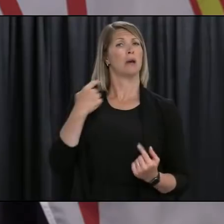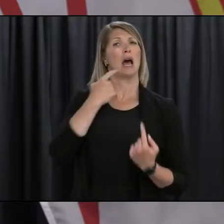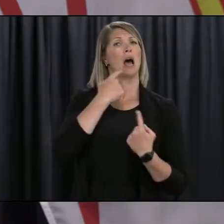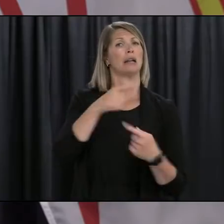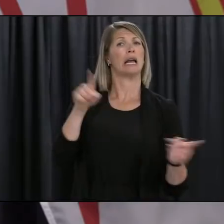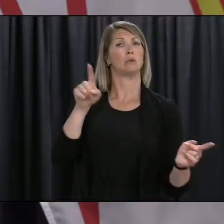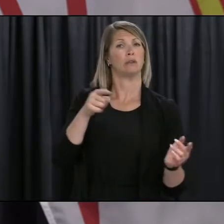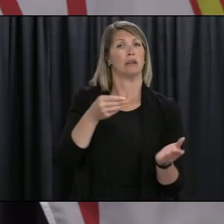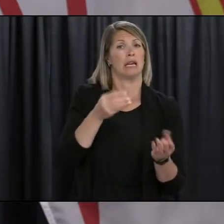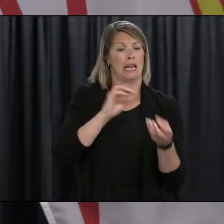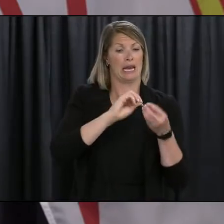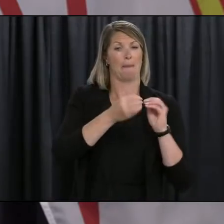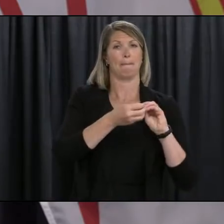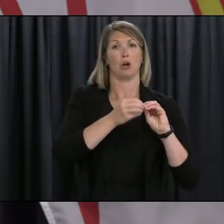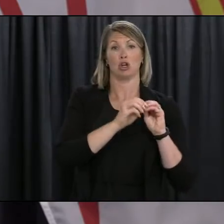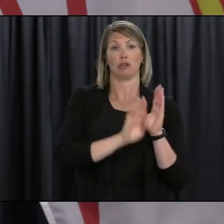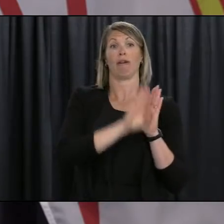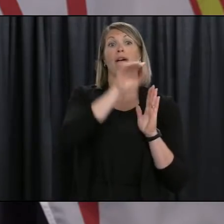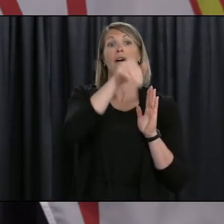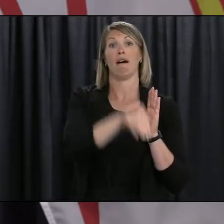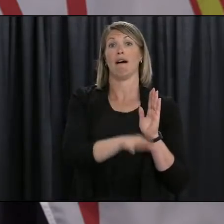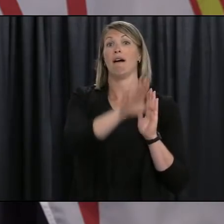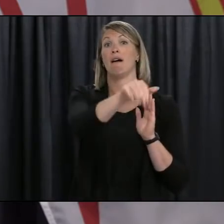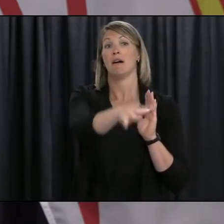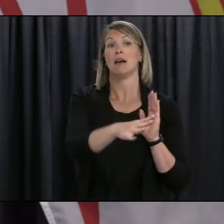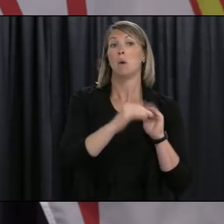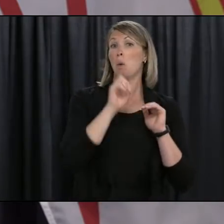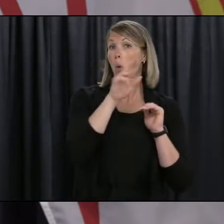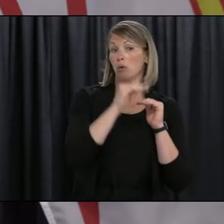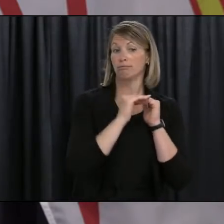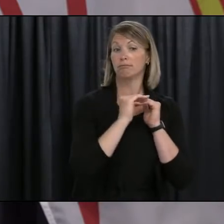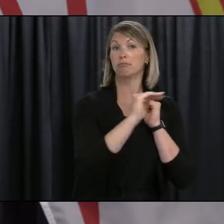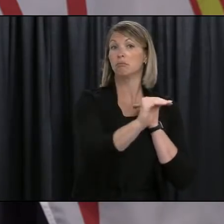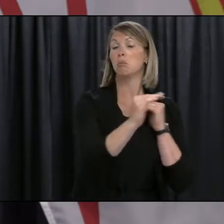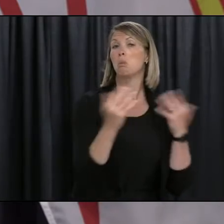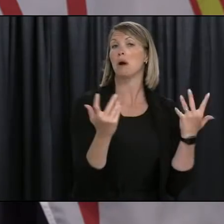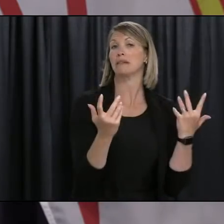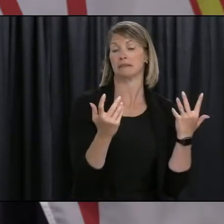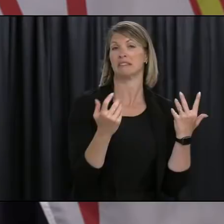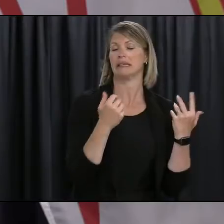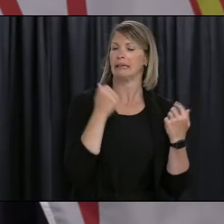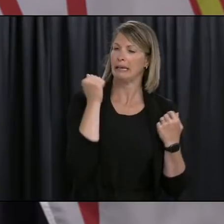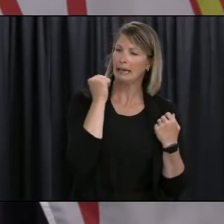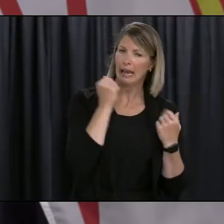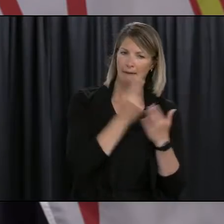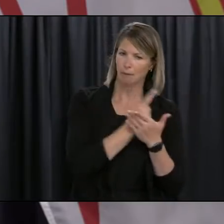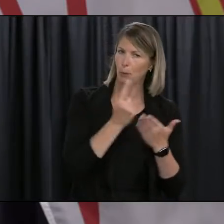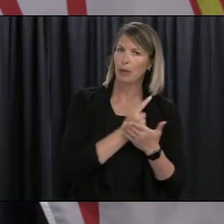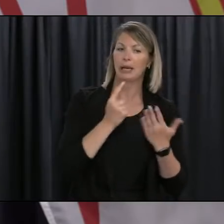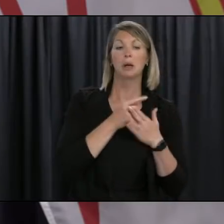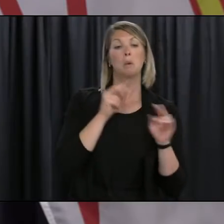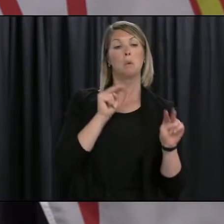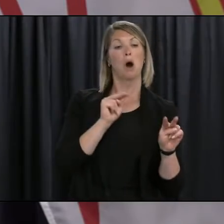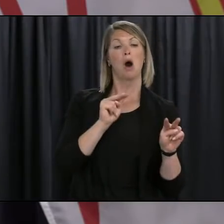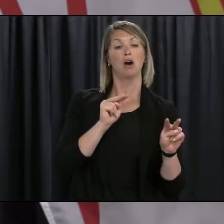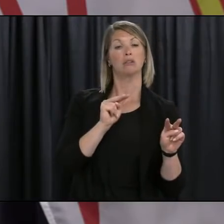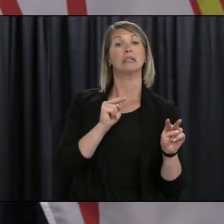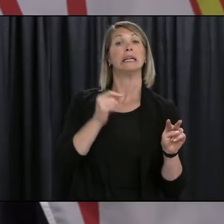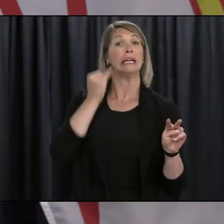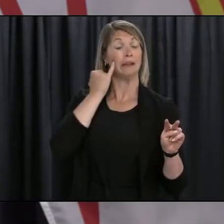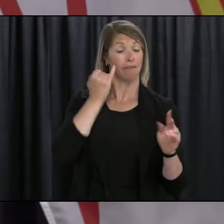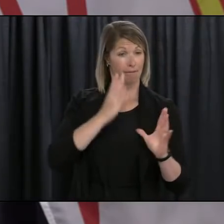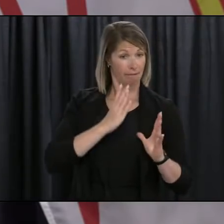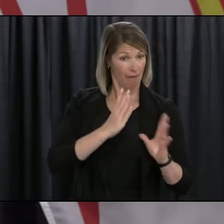the epidemiology at this point recommends or indicates that it will be safe to have an Atlantic